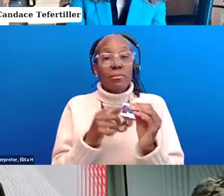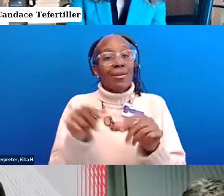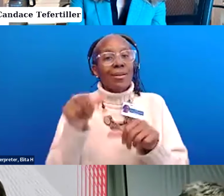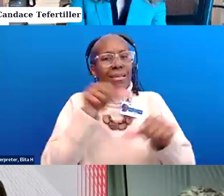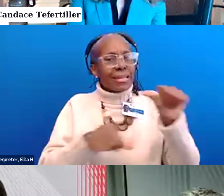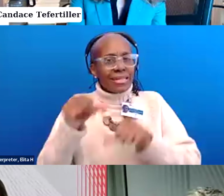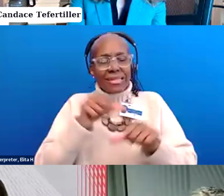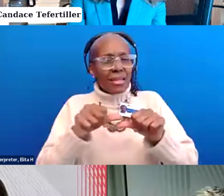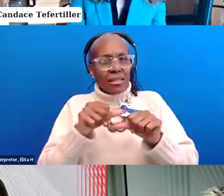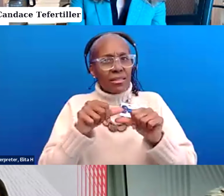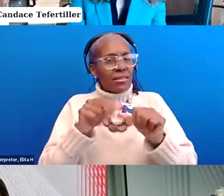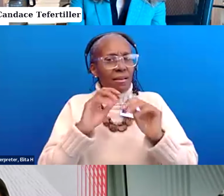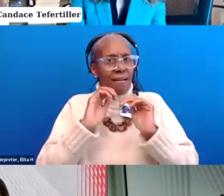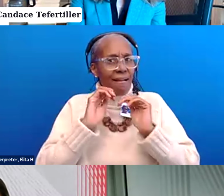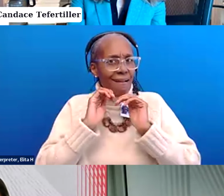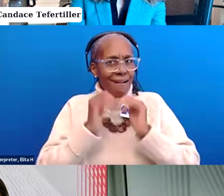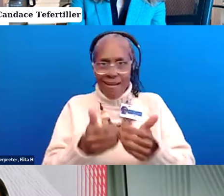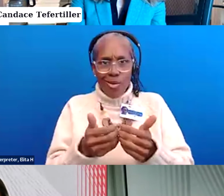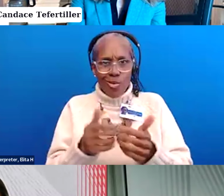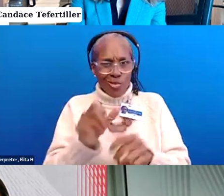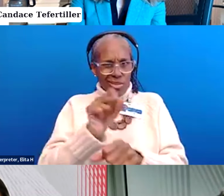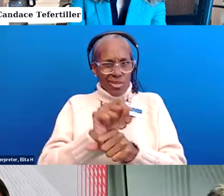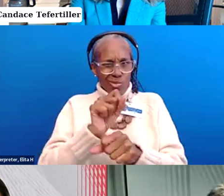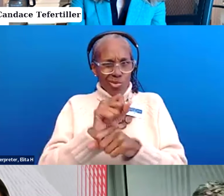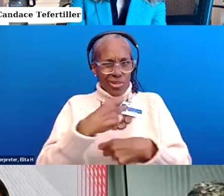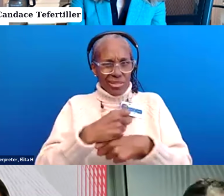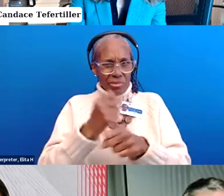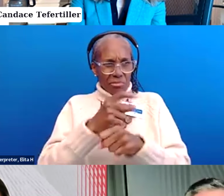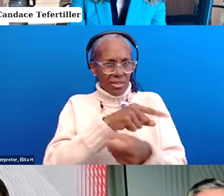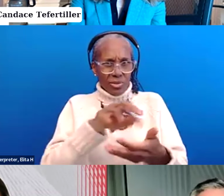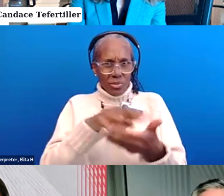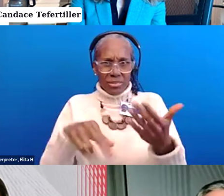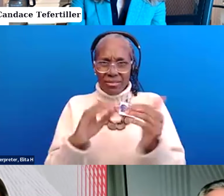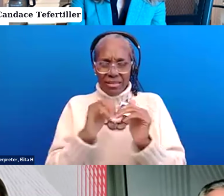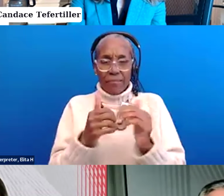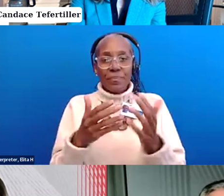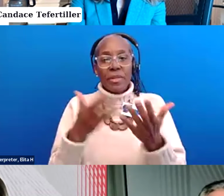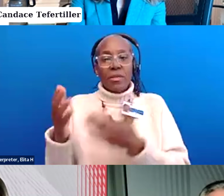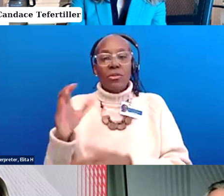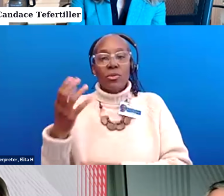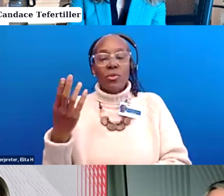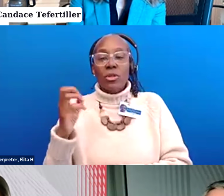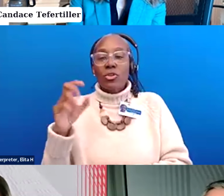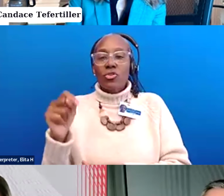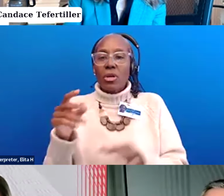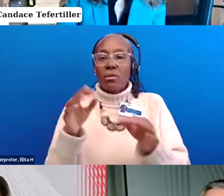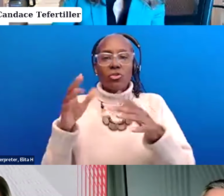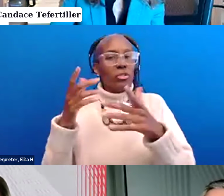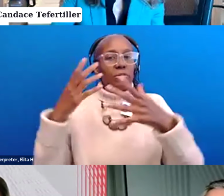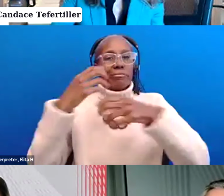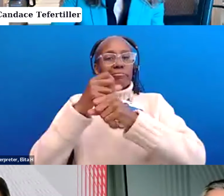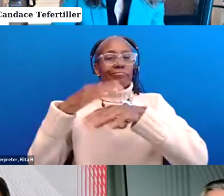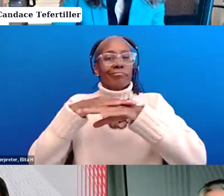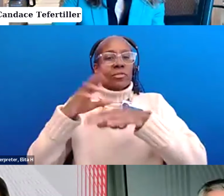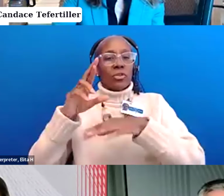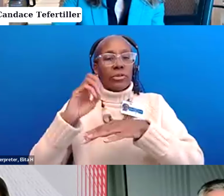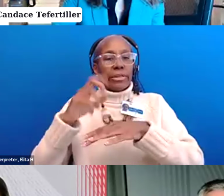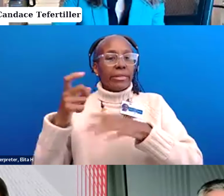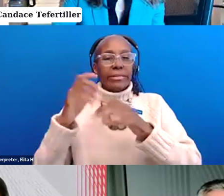of all this and how is this actually working to produce these types of results. So maybe we could start with you, Chet. Just high level, how is the REX